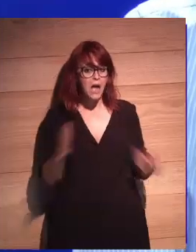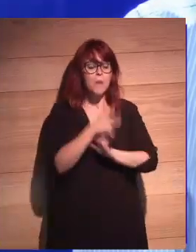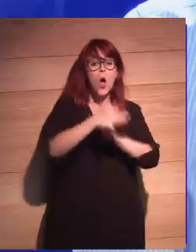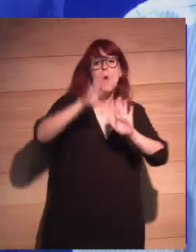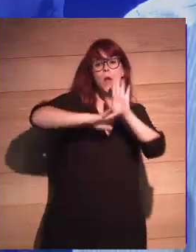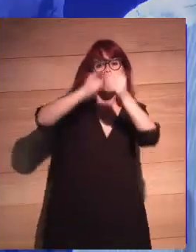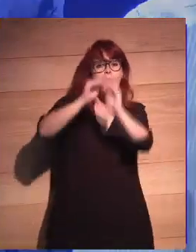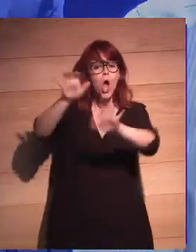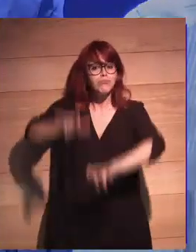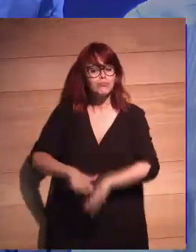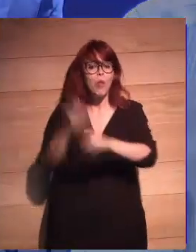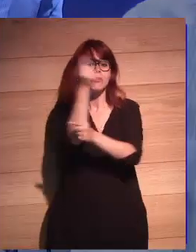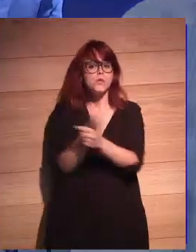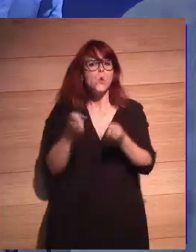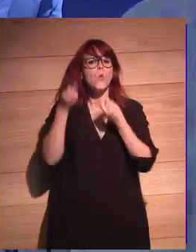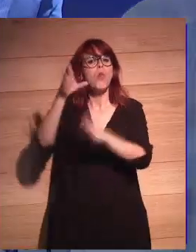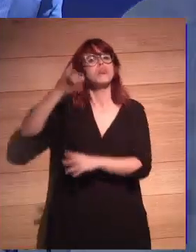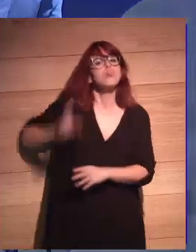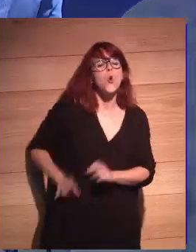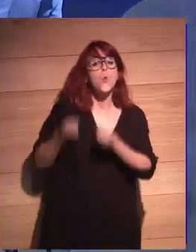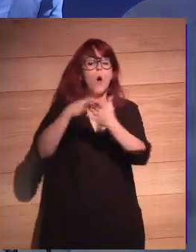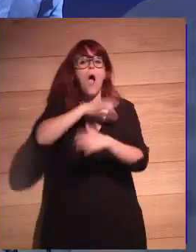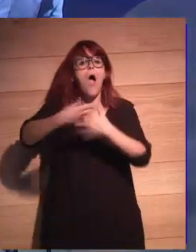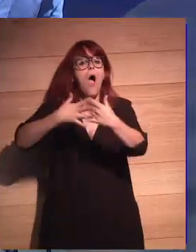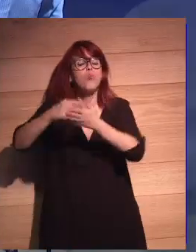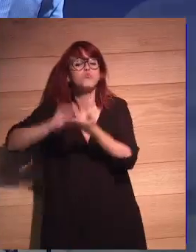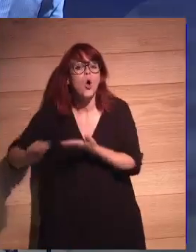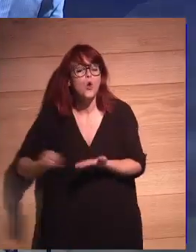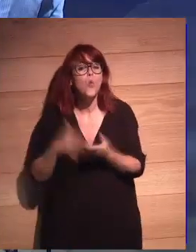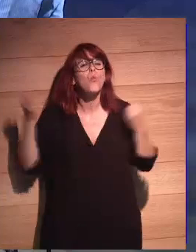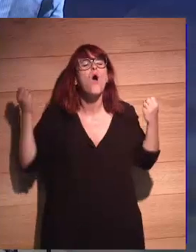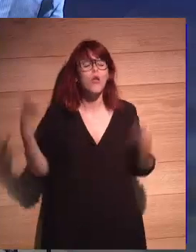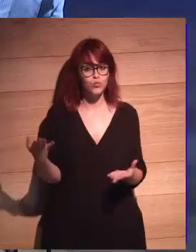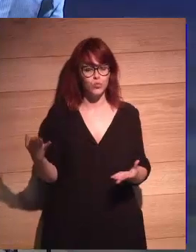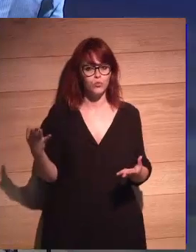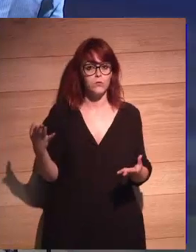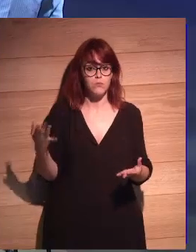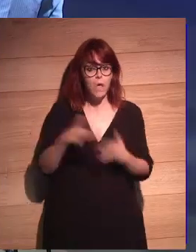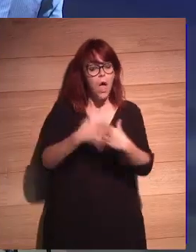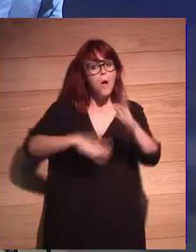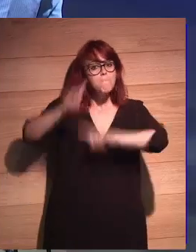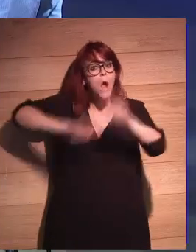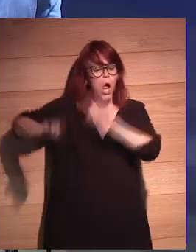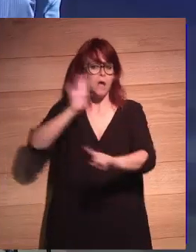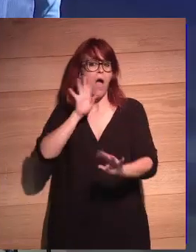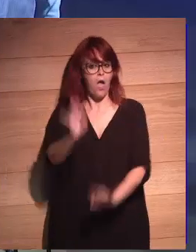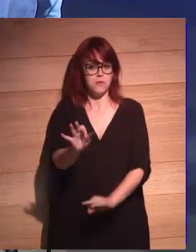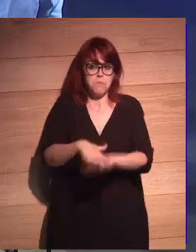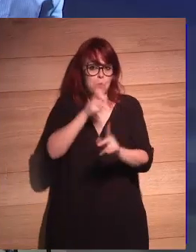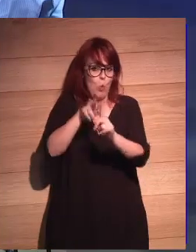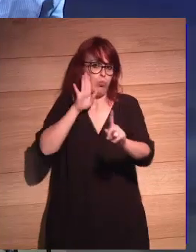thing. So how much are we paying to a designer or a programmer or to an author? An author. This is